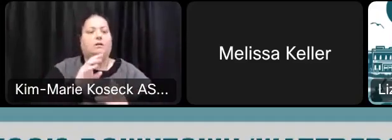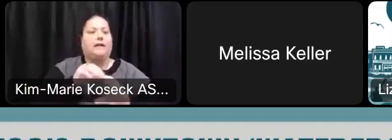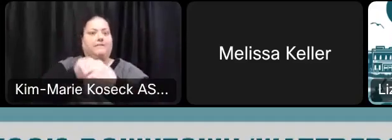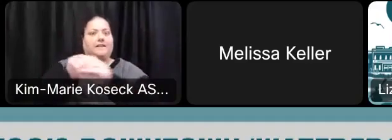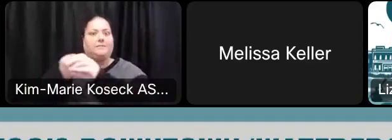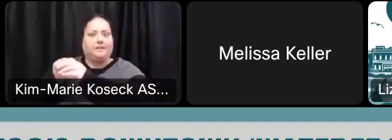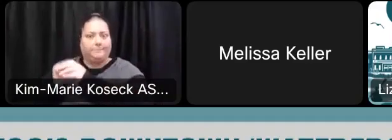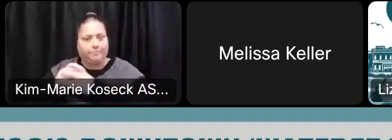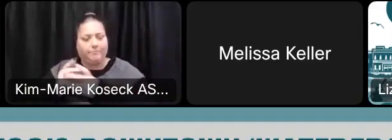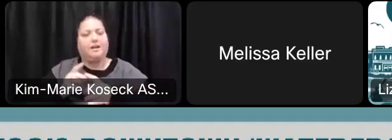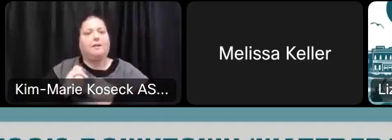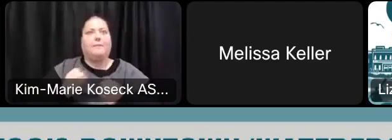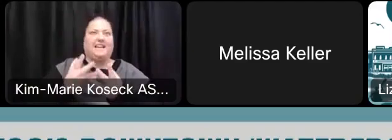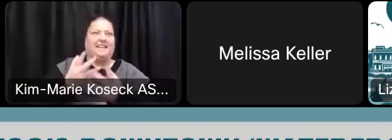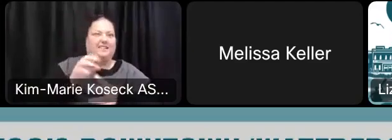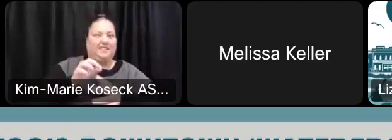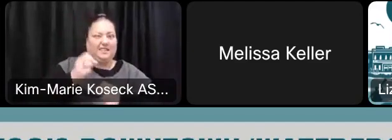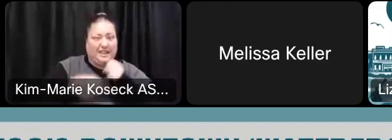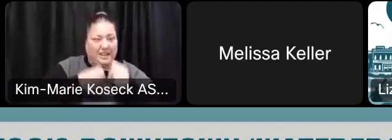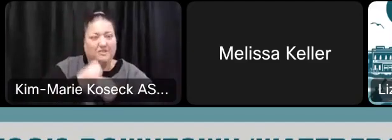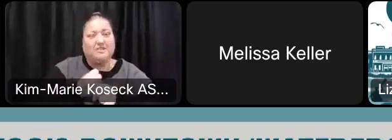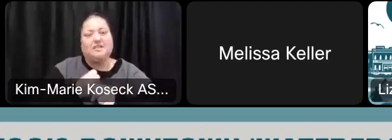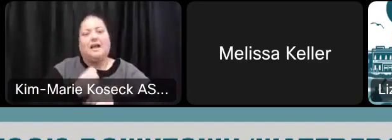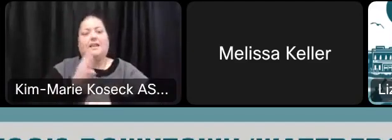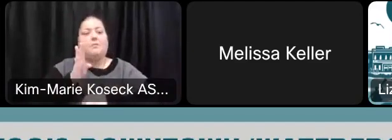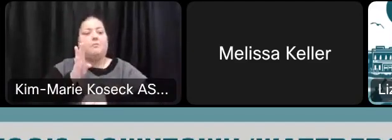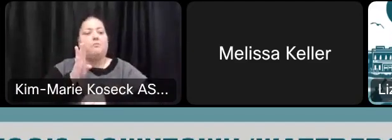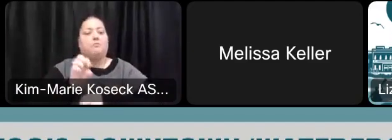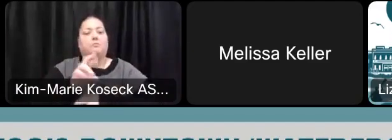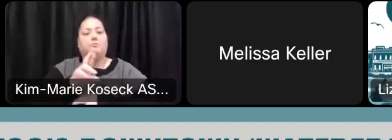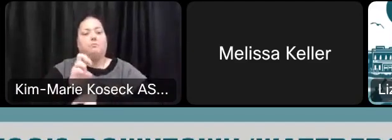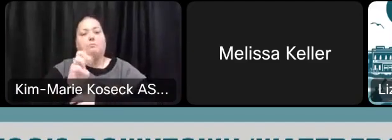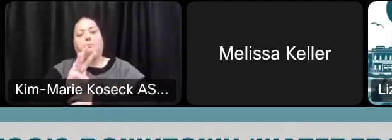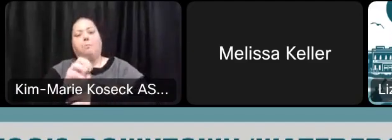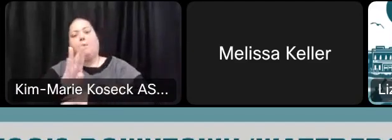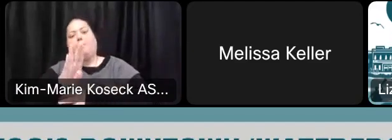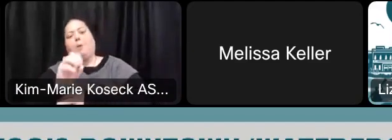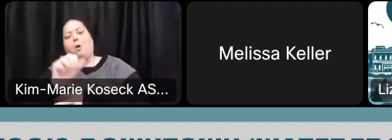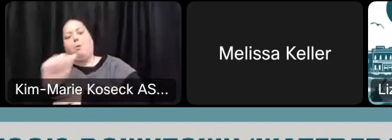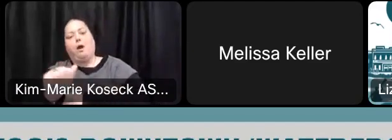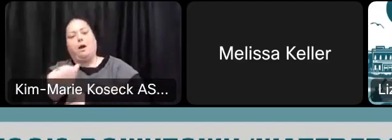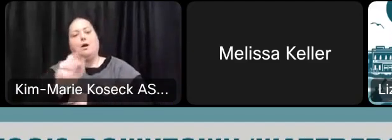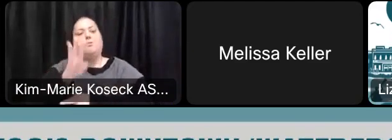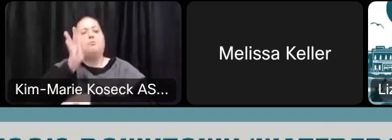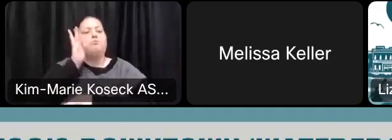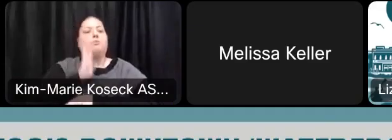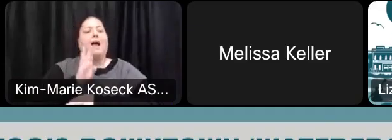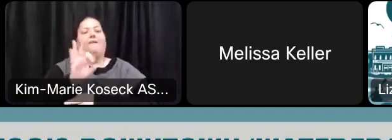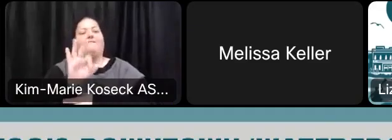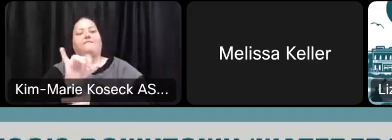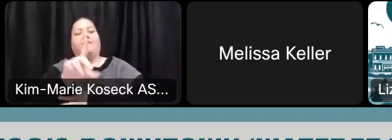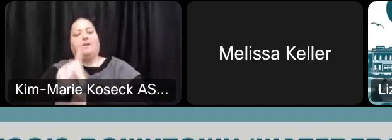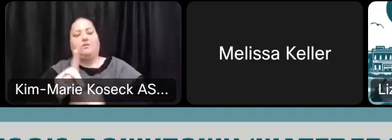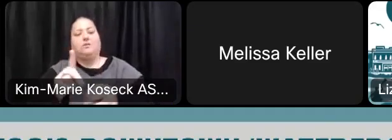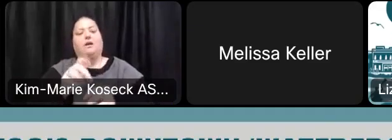for years, decades even, through the Brownfield Opportunity or BOA program, grant funding and technical assistance to